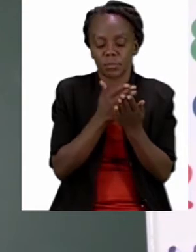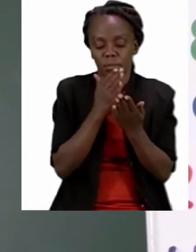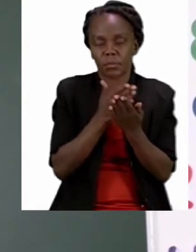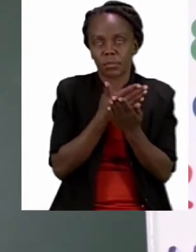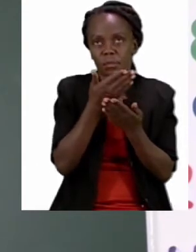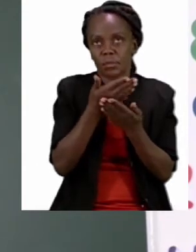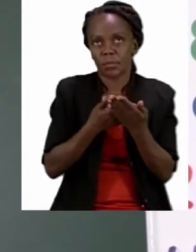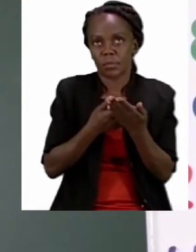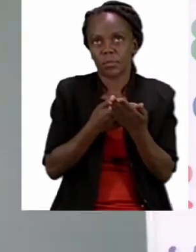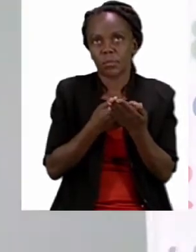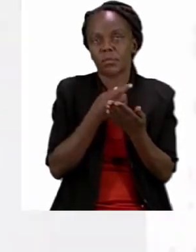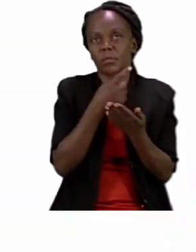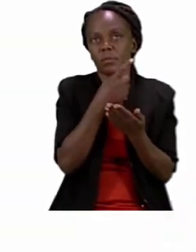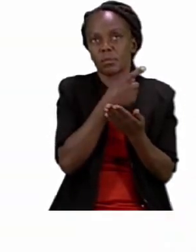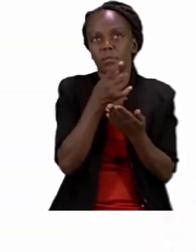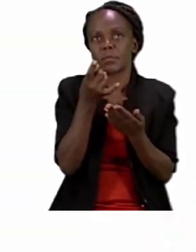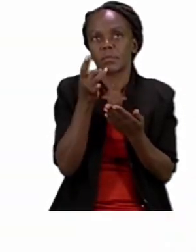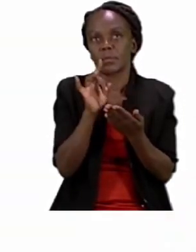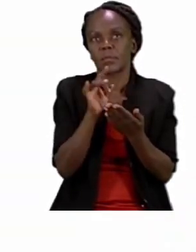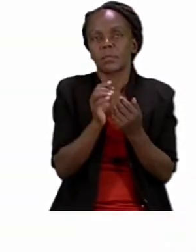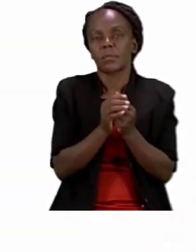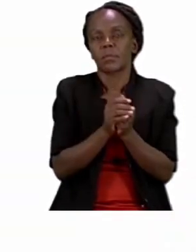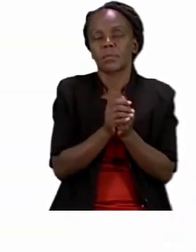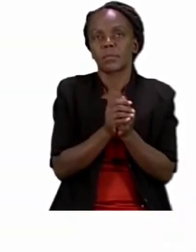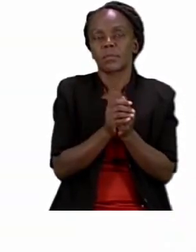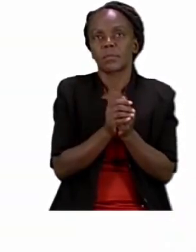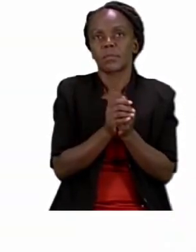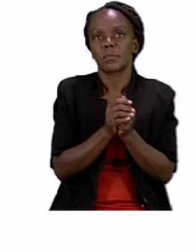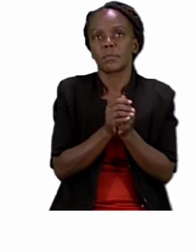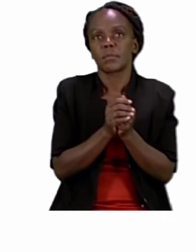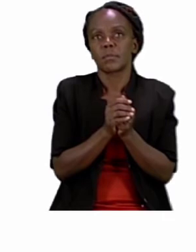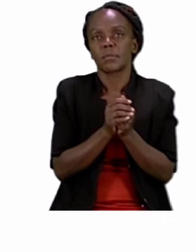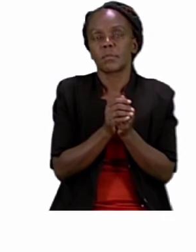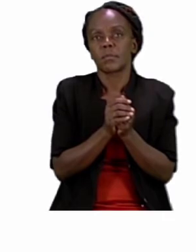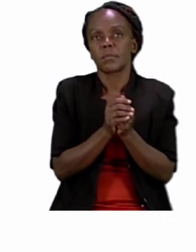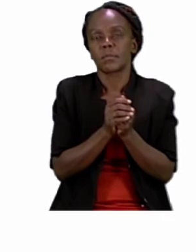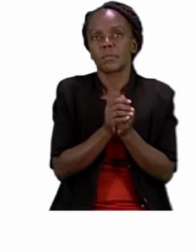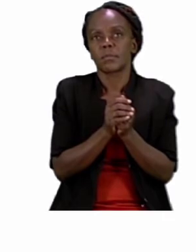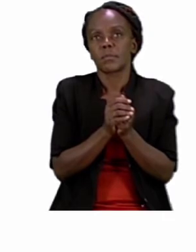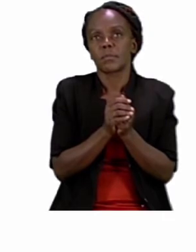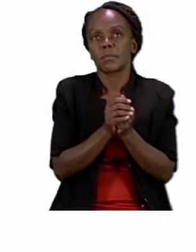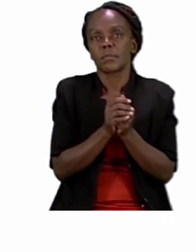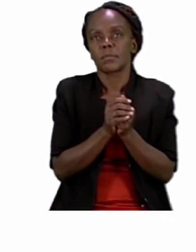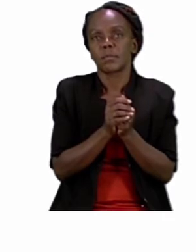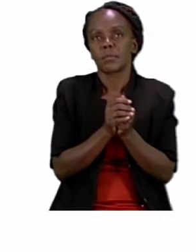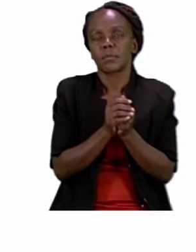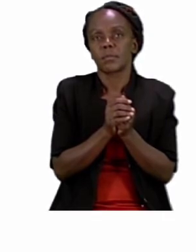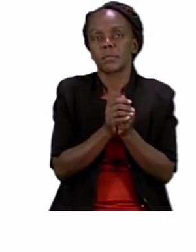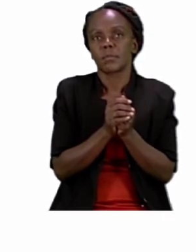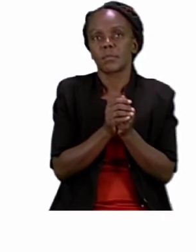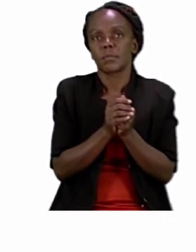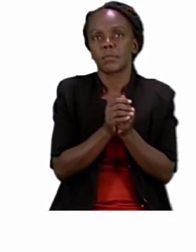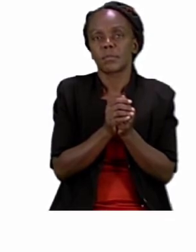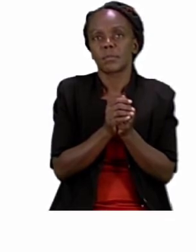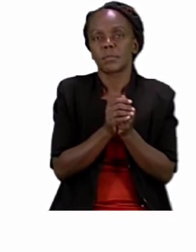page 18. On page 18, it is now going to be a little bit tricky because we